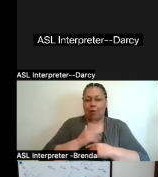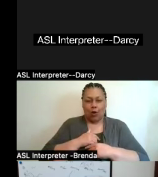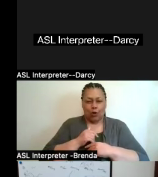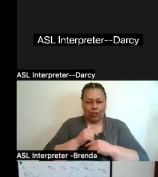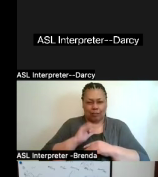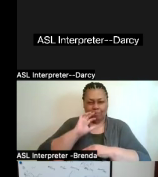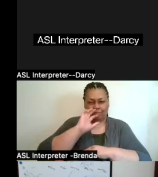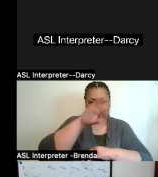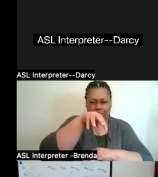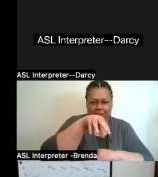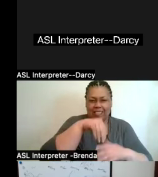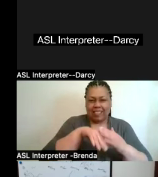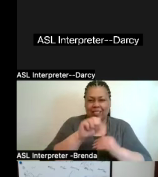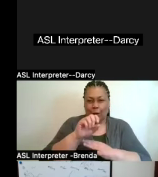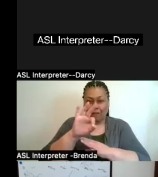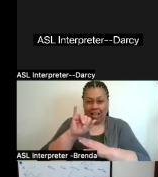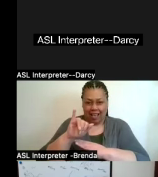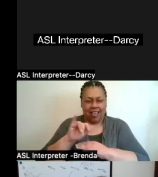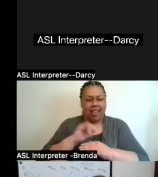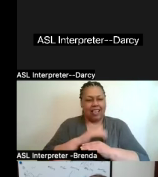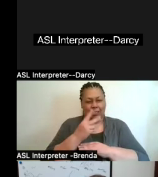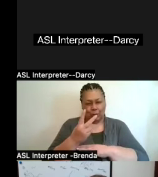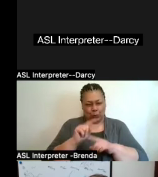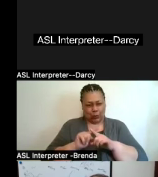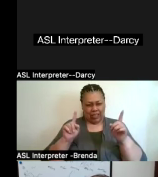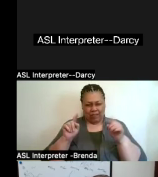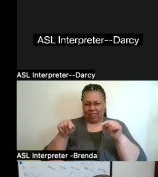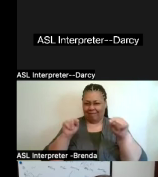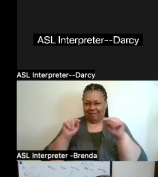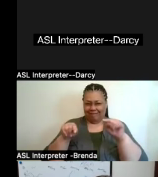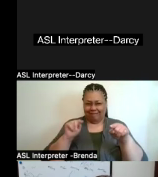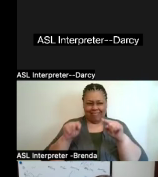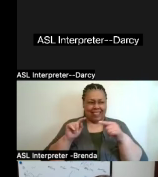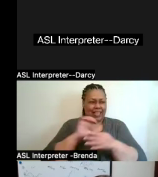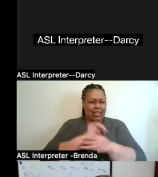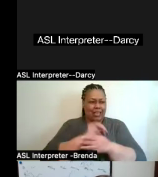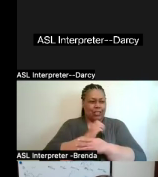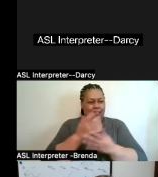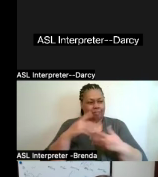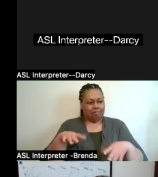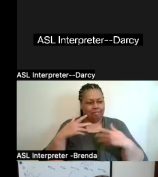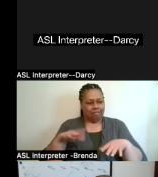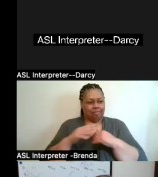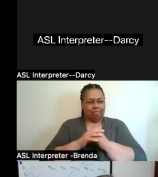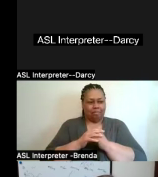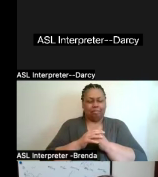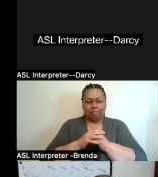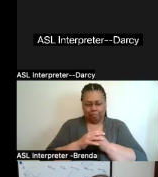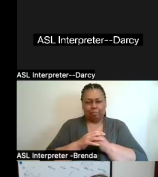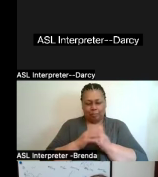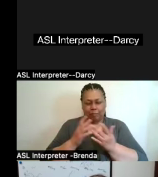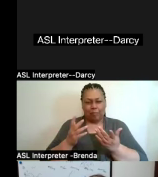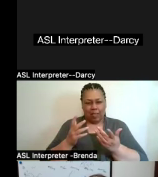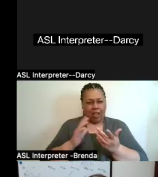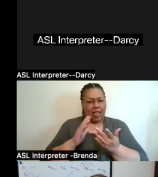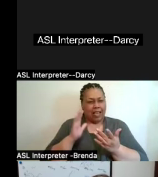difference here, and that's basically what we would expect because, you know, the energy, like I said, takes into account the whole thing, like all of the